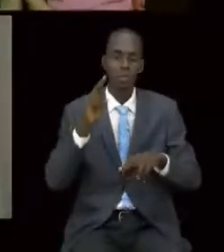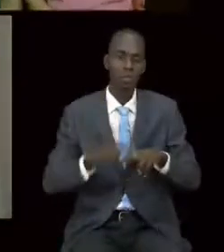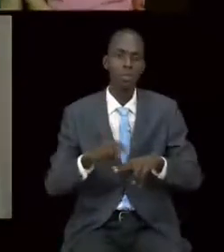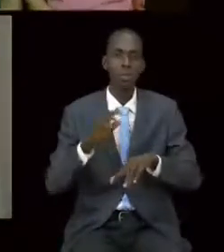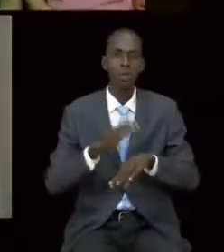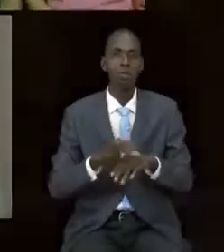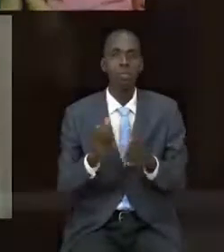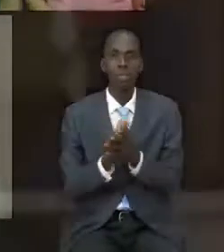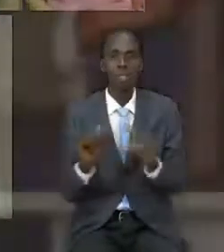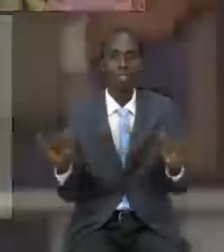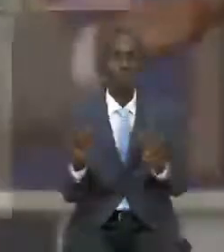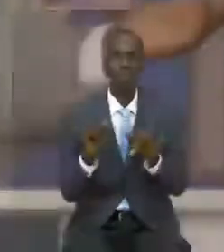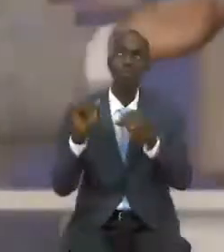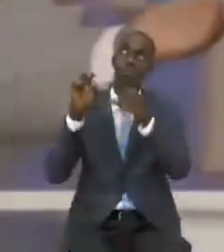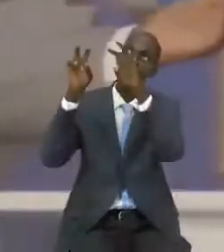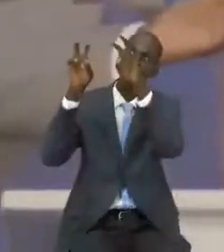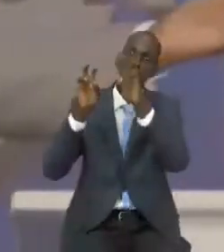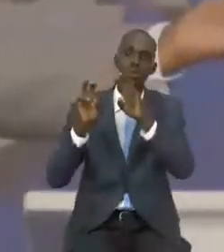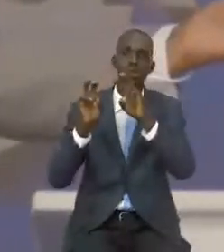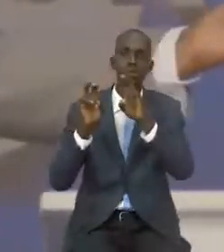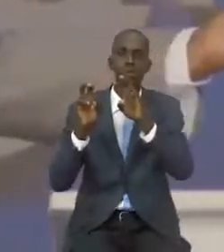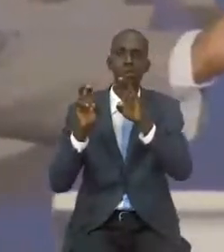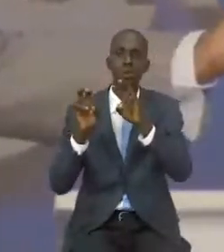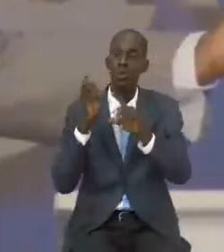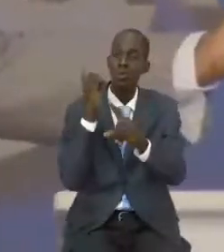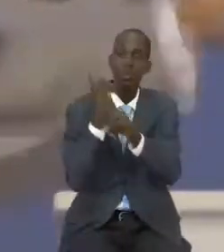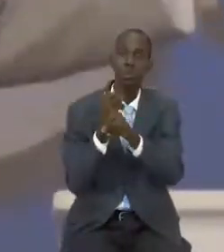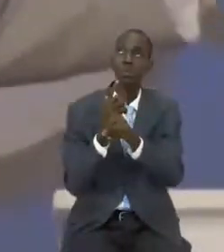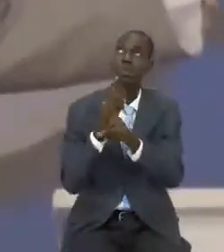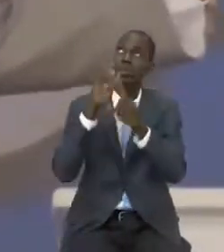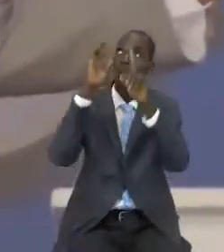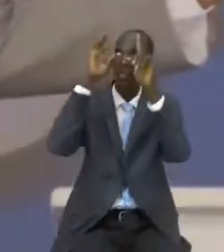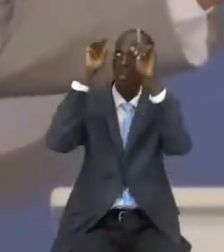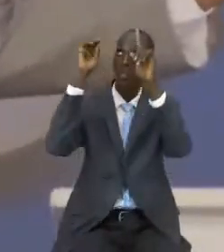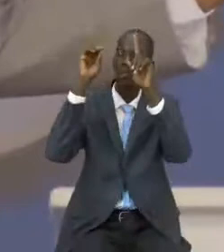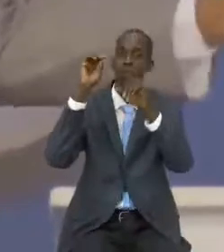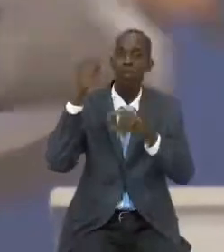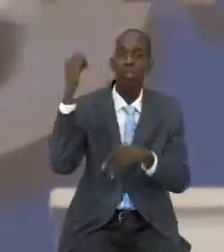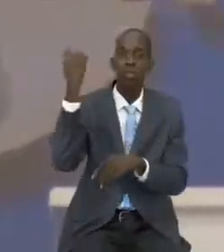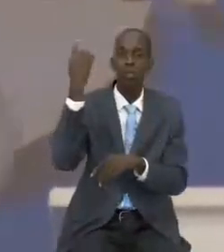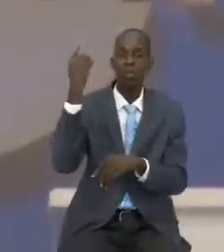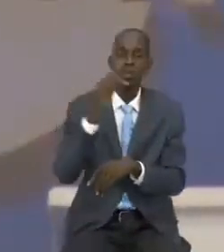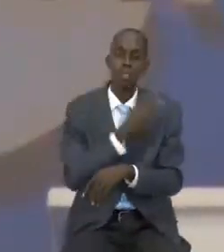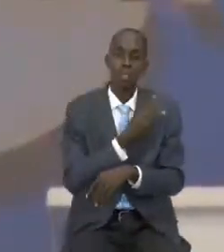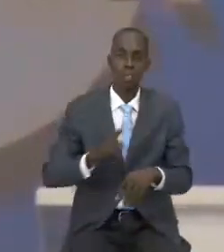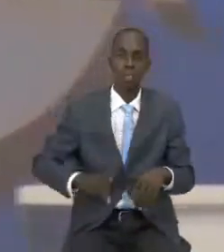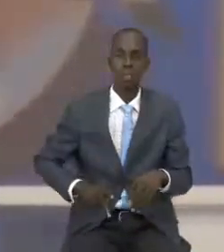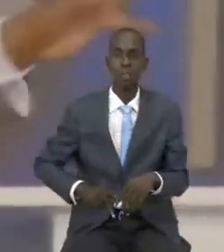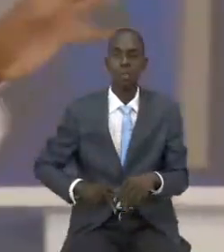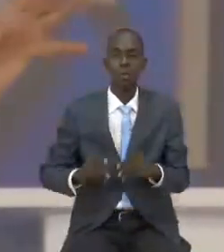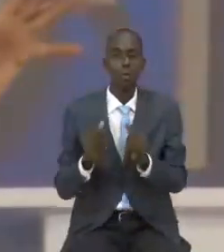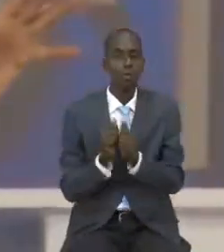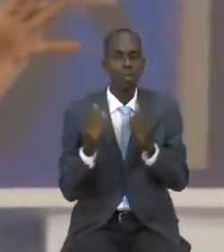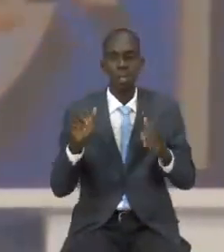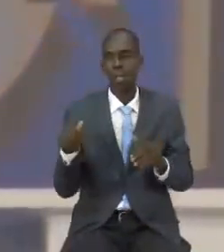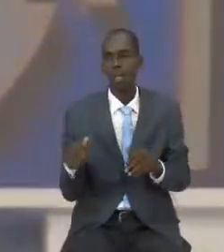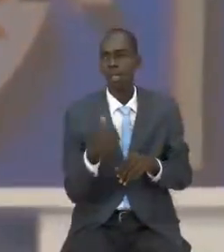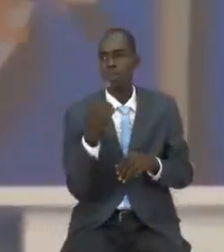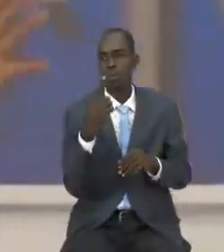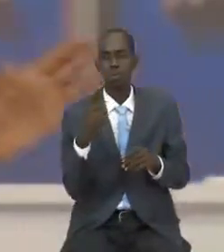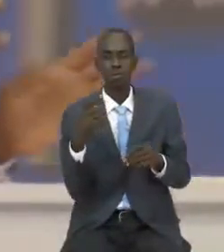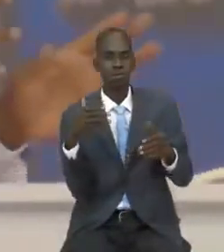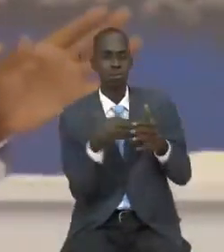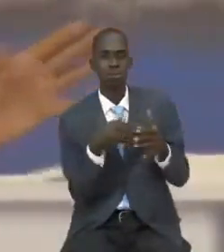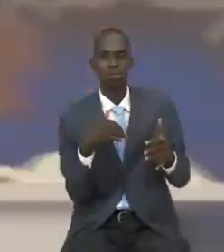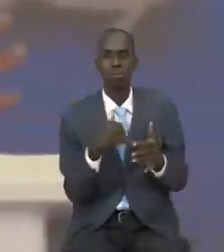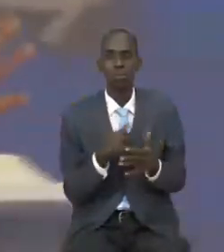throne. Just him, the king, alone, without a rival,